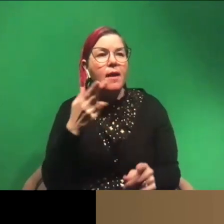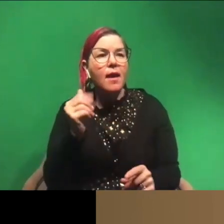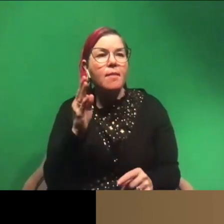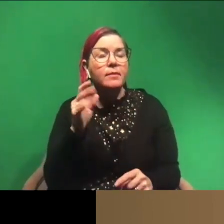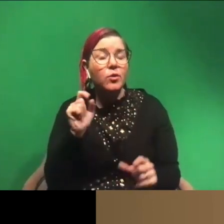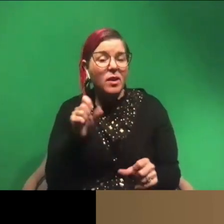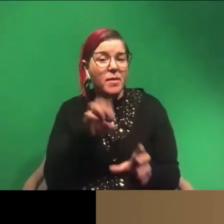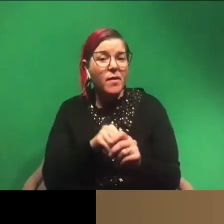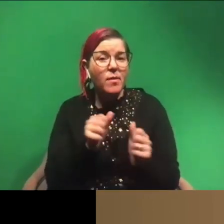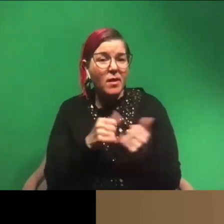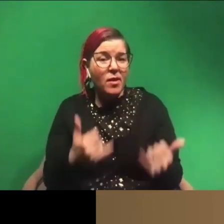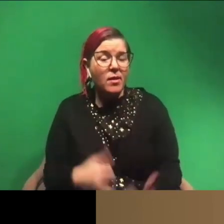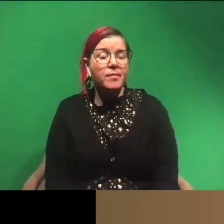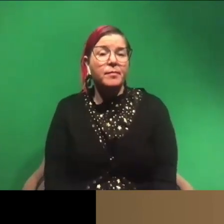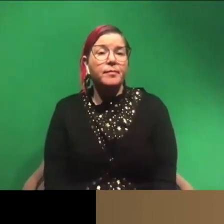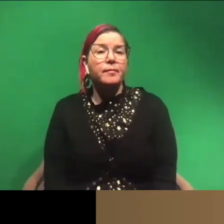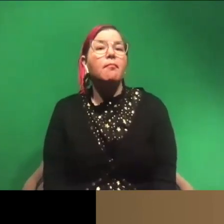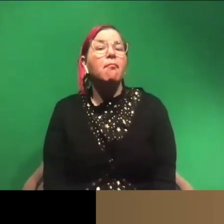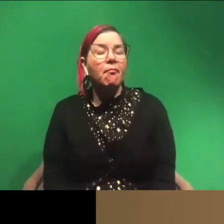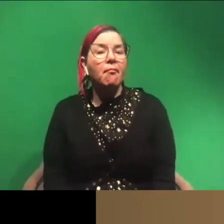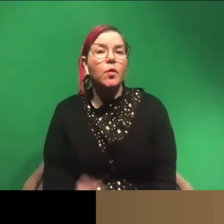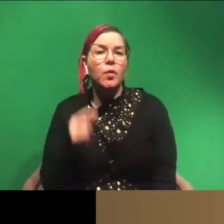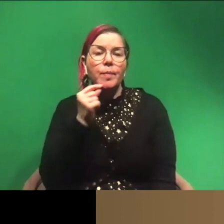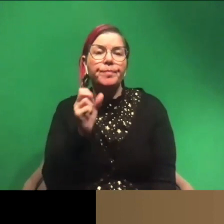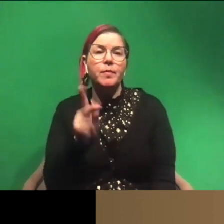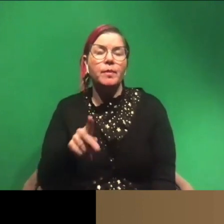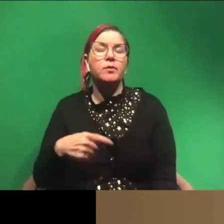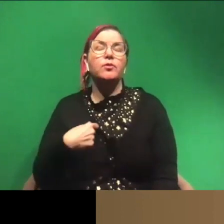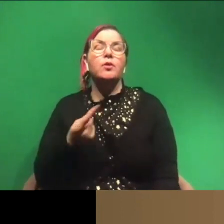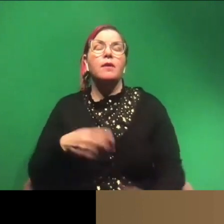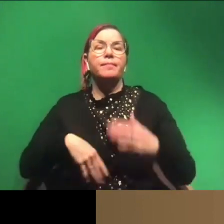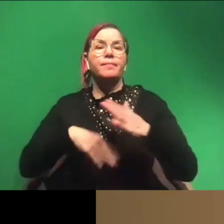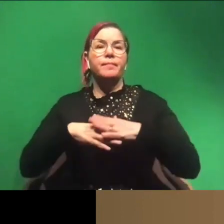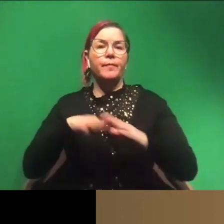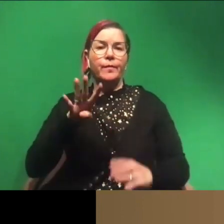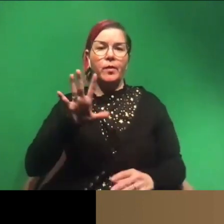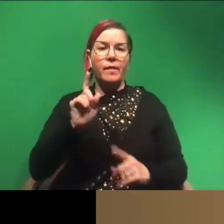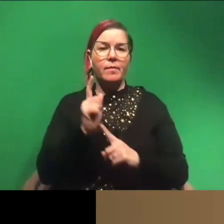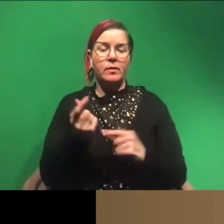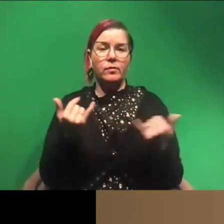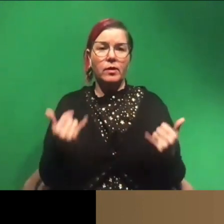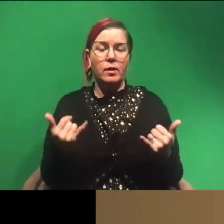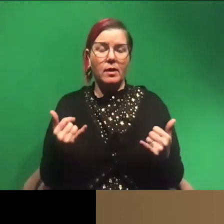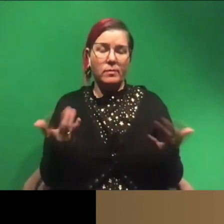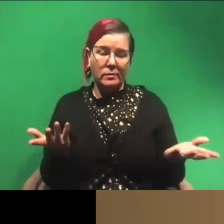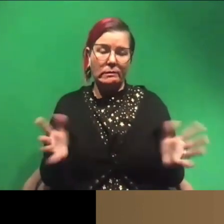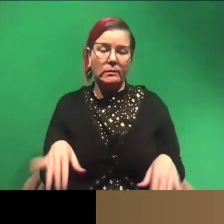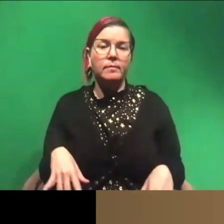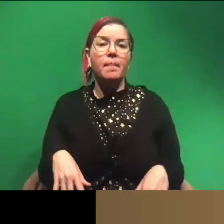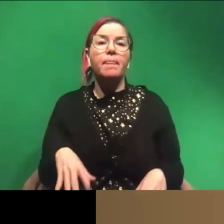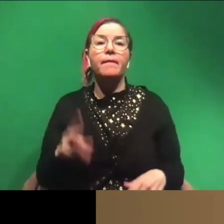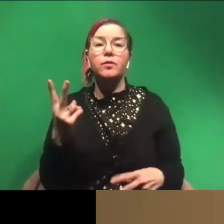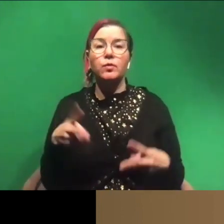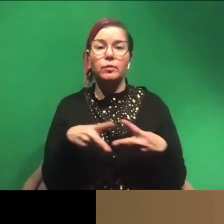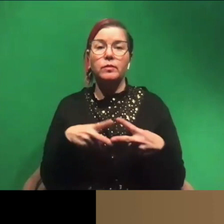participate in right now. Cool. Okay, so we try to keep this at 45 minutes and we are at that time. So we've got two